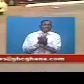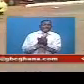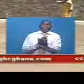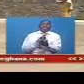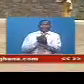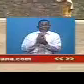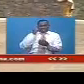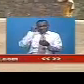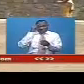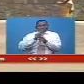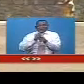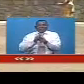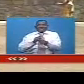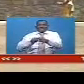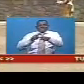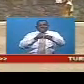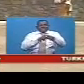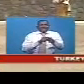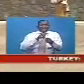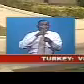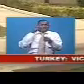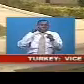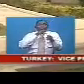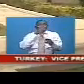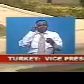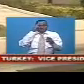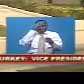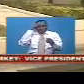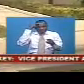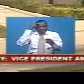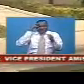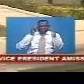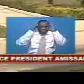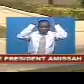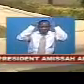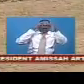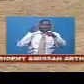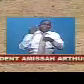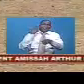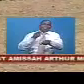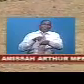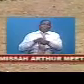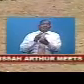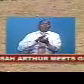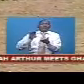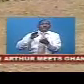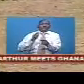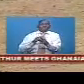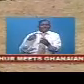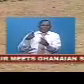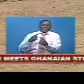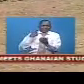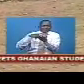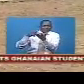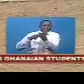Coast, Sir Alan Barnes, through the instrumentality of the Catholic Bishop William Porter of the Gold Coast Colony. The college,